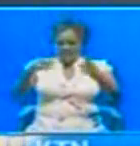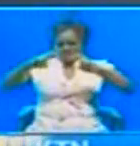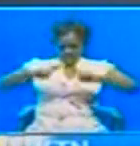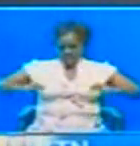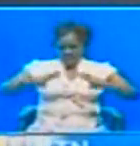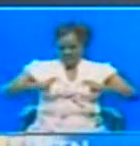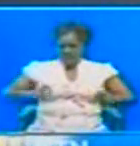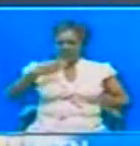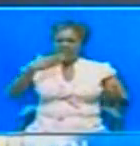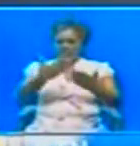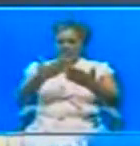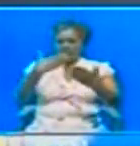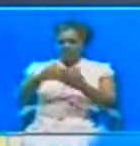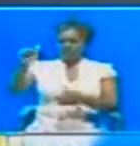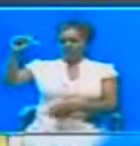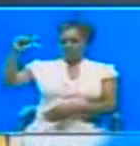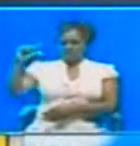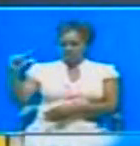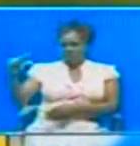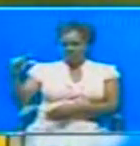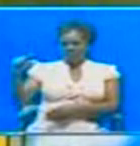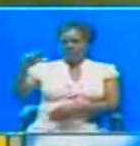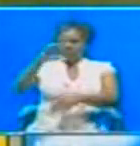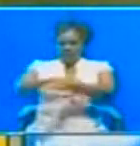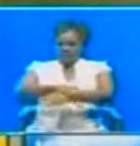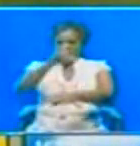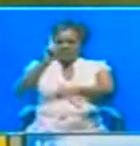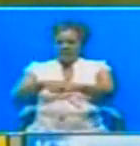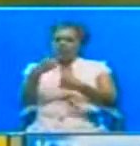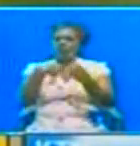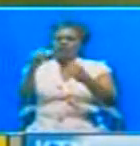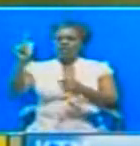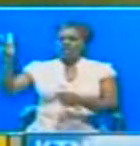I thank you, Attorney General Githu Muigai, for finding time to talk to KTN.